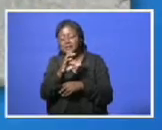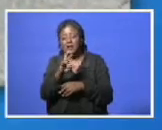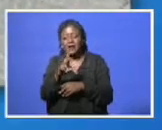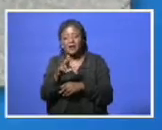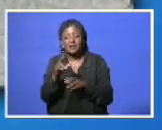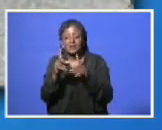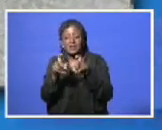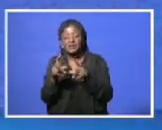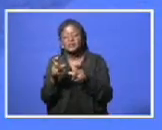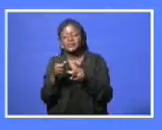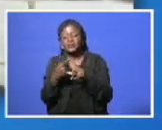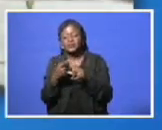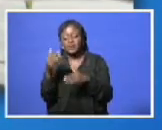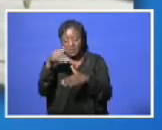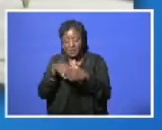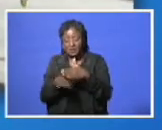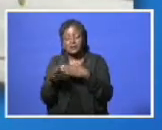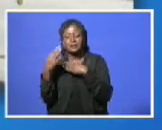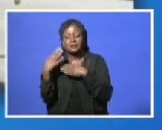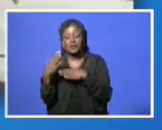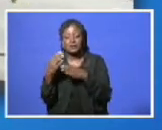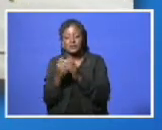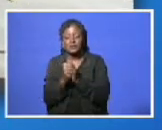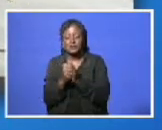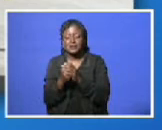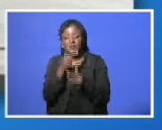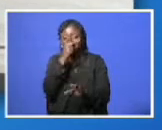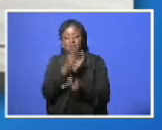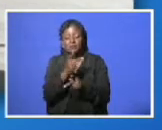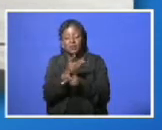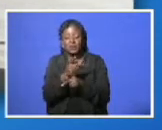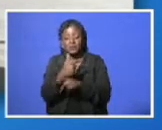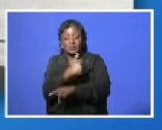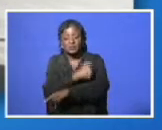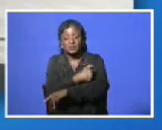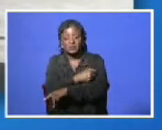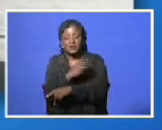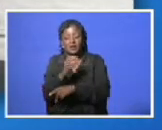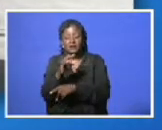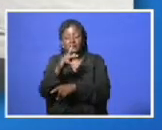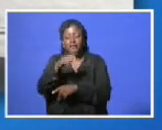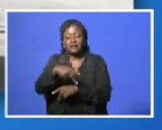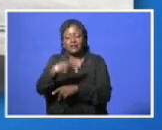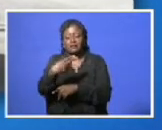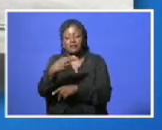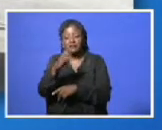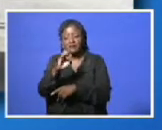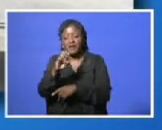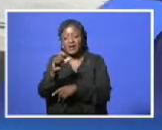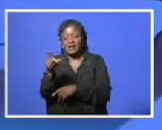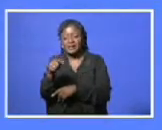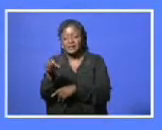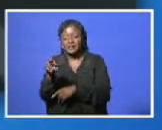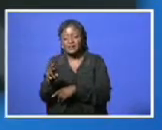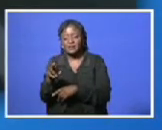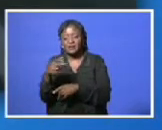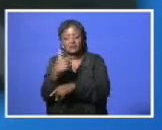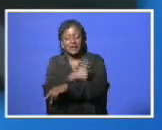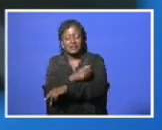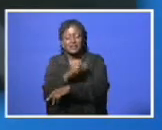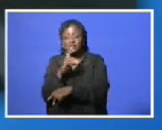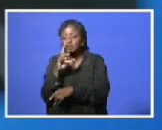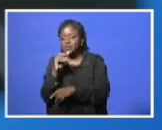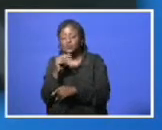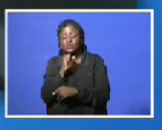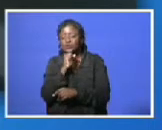Bahamas. As for the arrival of the promised doses of the Pfizer COVID-19 vaccine, there is no definitive date. Wells says those are expected